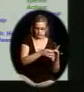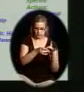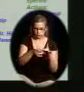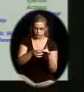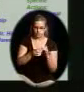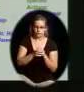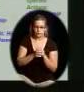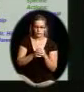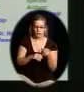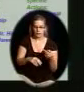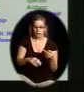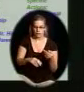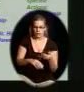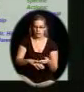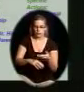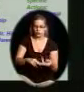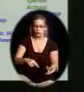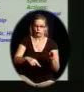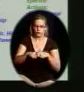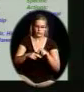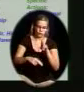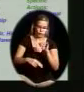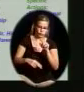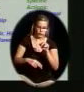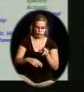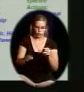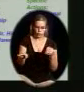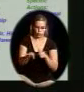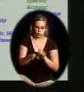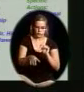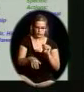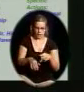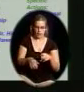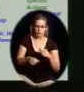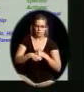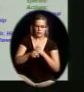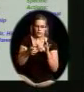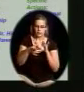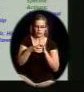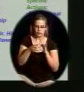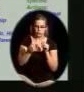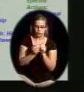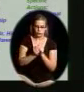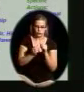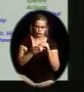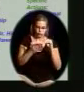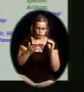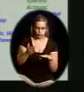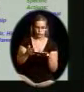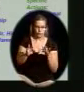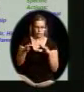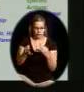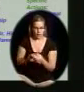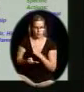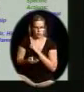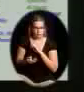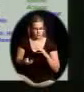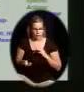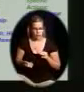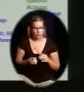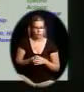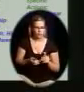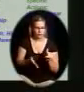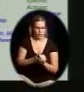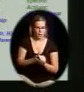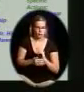working at increasing rigor and closing the gap, as well as making connections with students, parents, families, and colleagues and staff. And that's